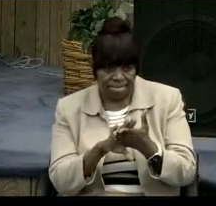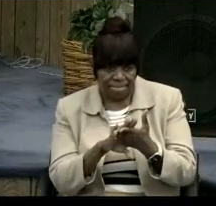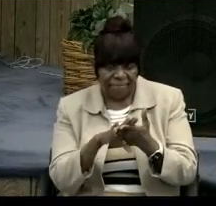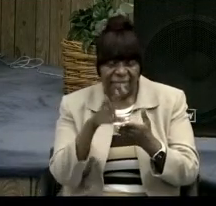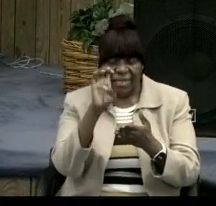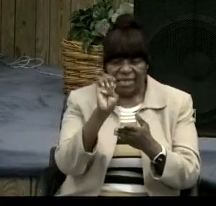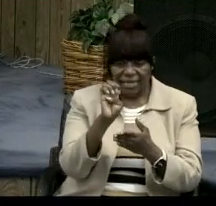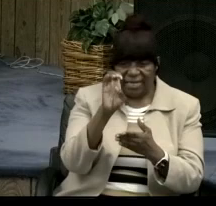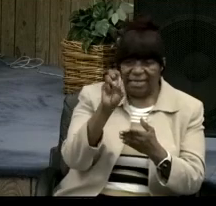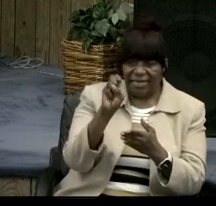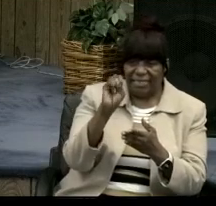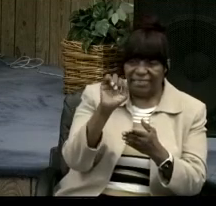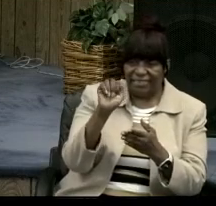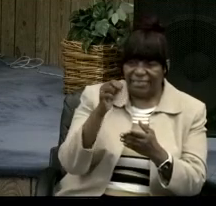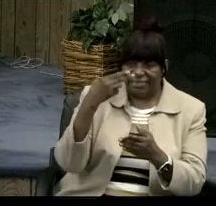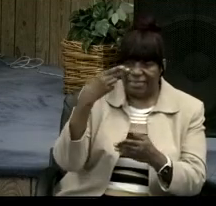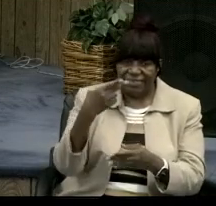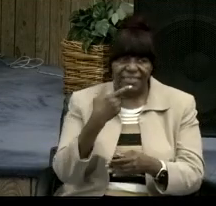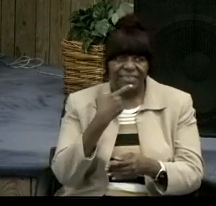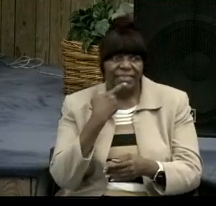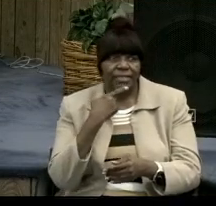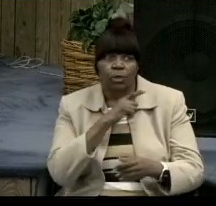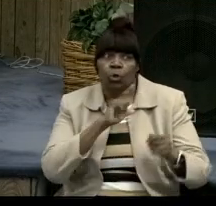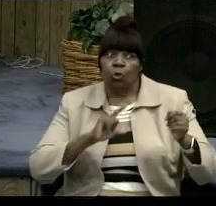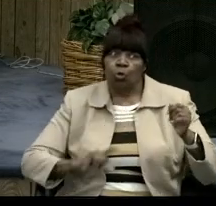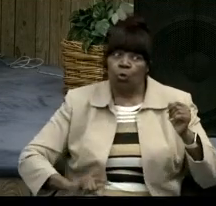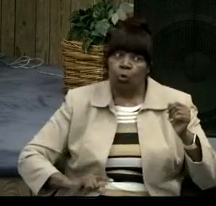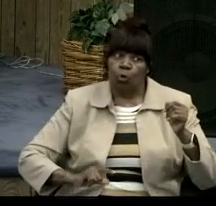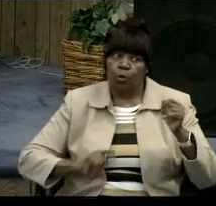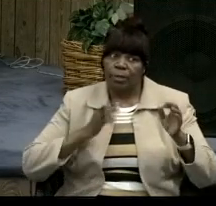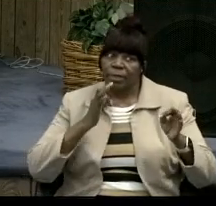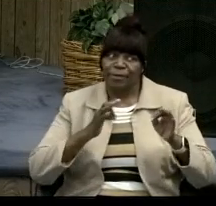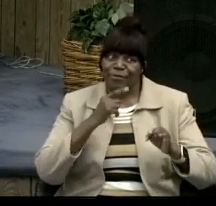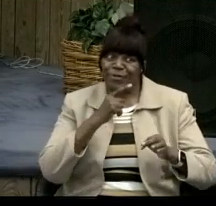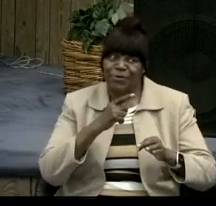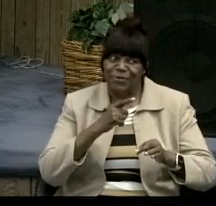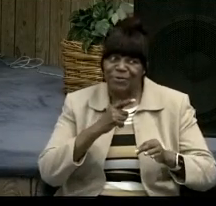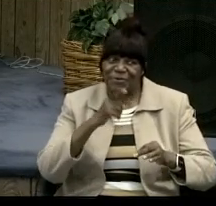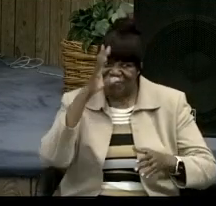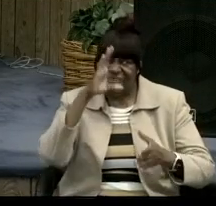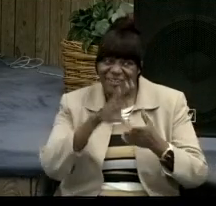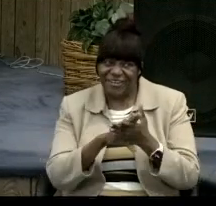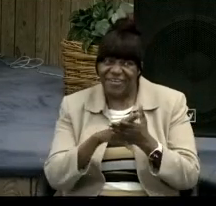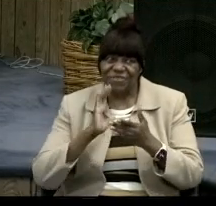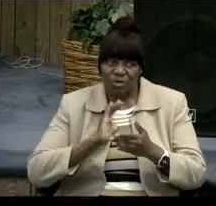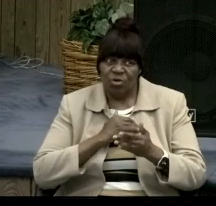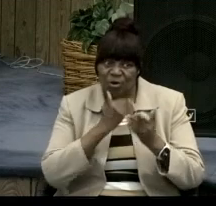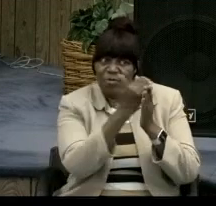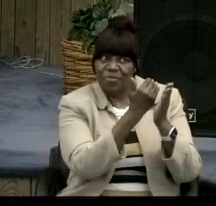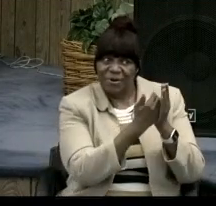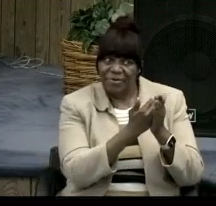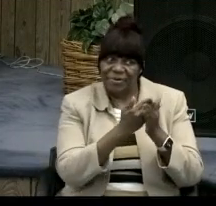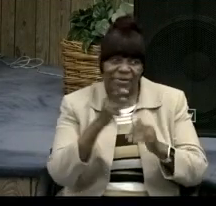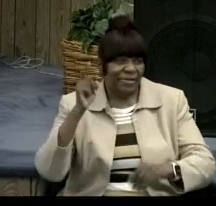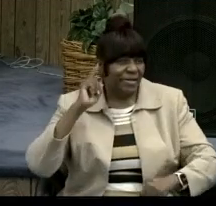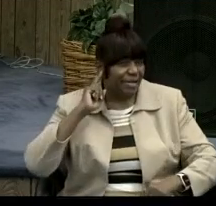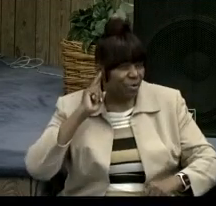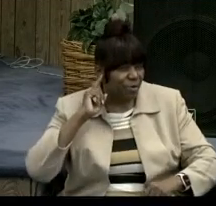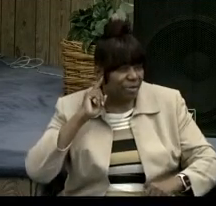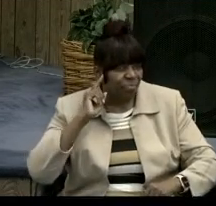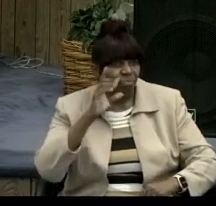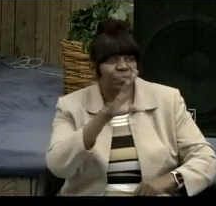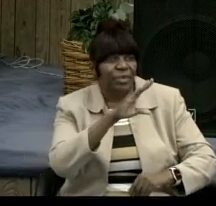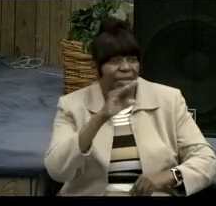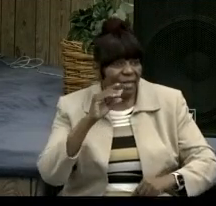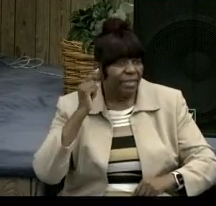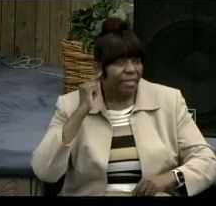Esaias said, Lord, who have believed our report? So then faith cometh by hearing,